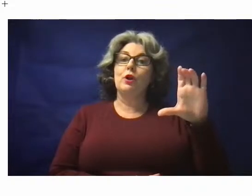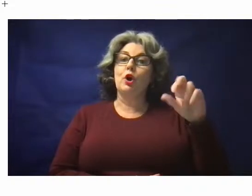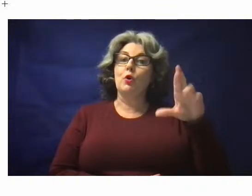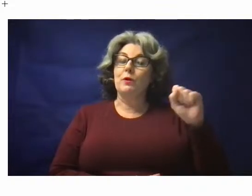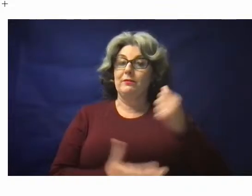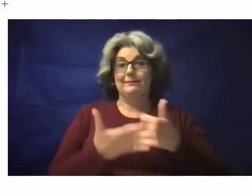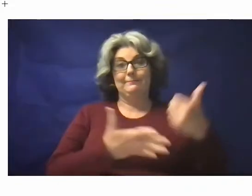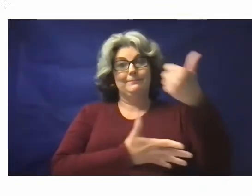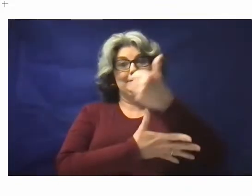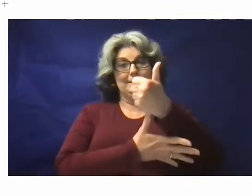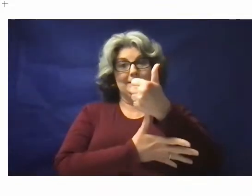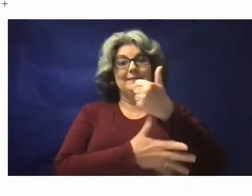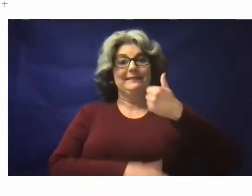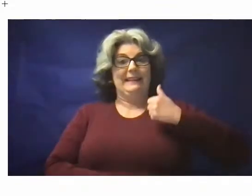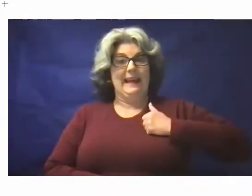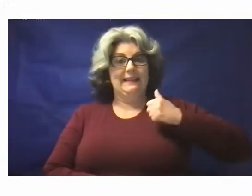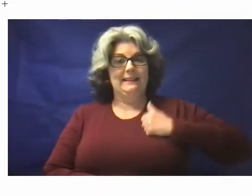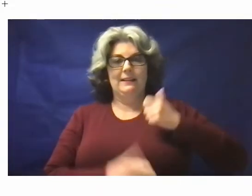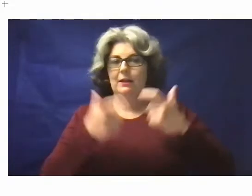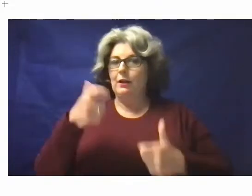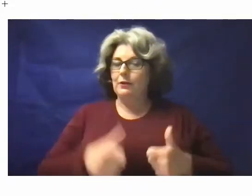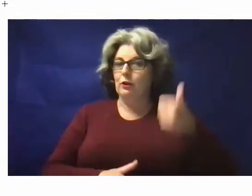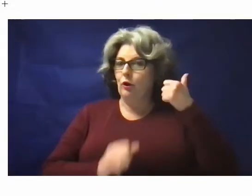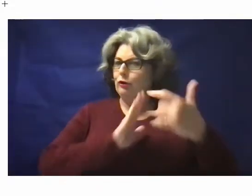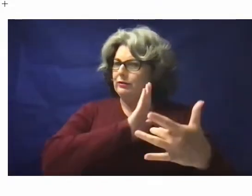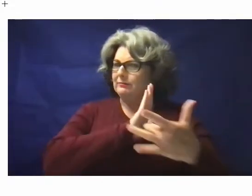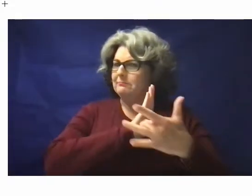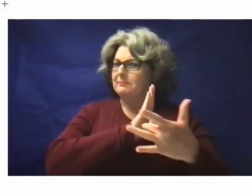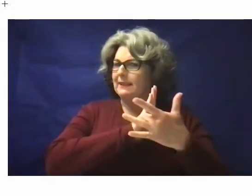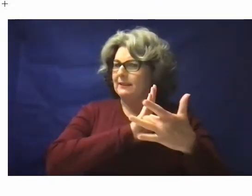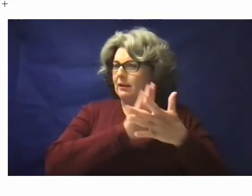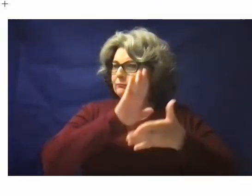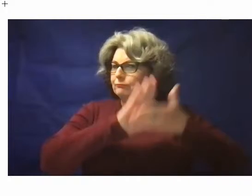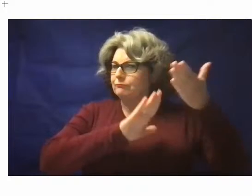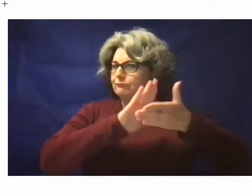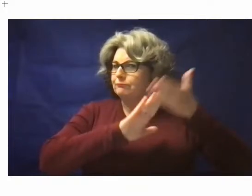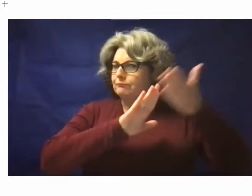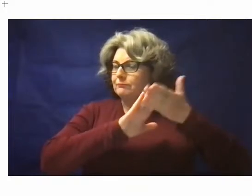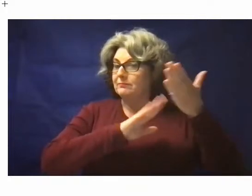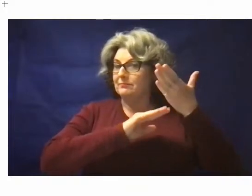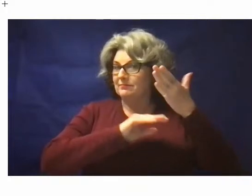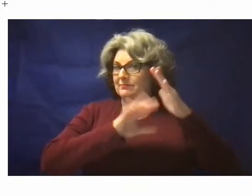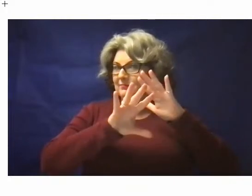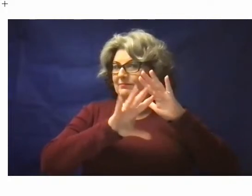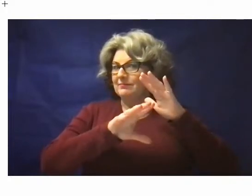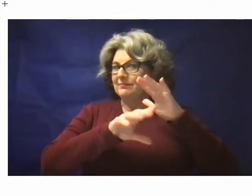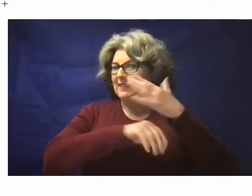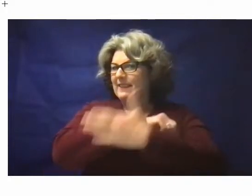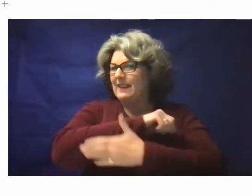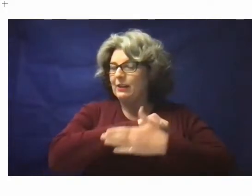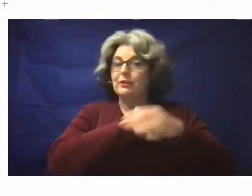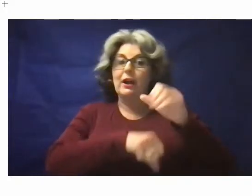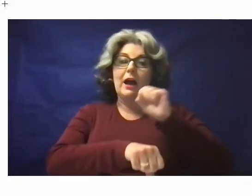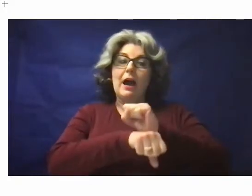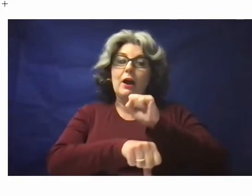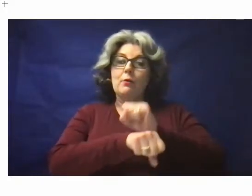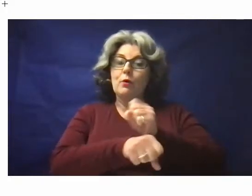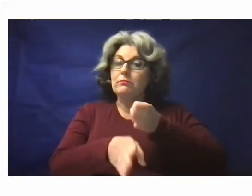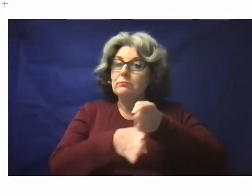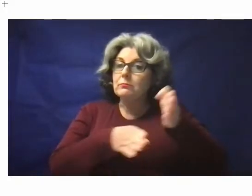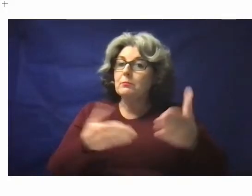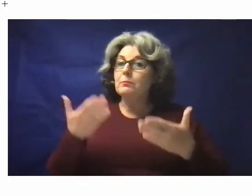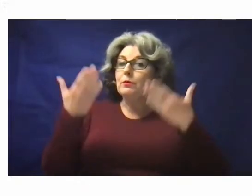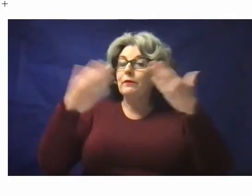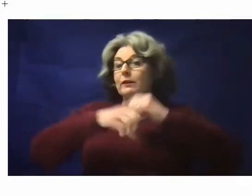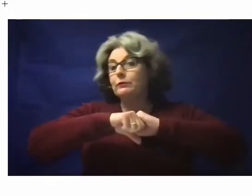of Canada, which has the largest technology operations in the country. Our work is fundamental to providing